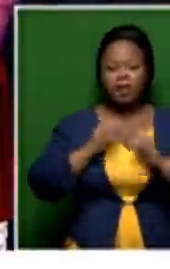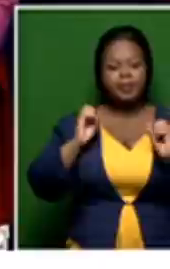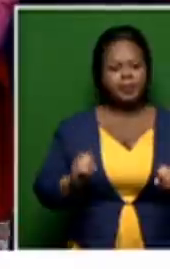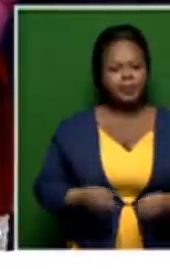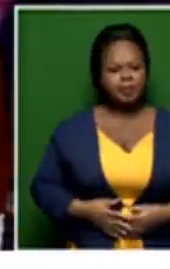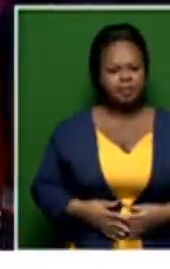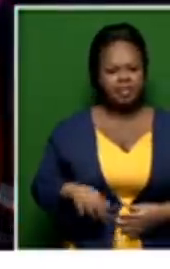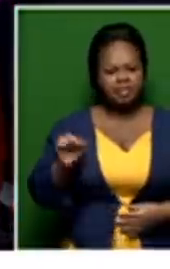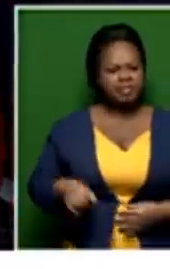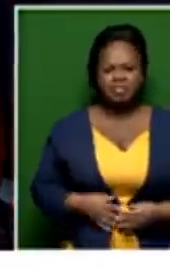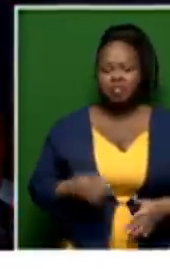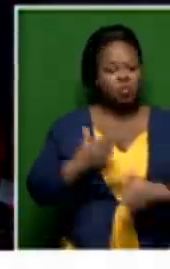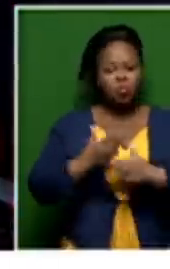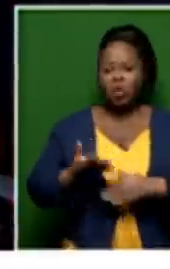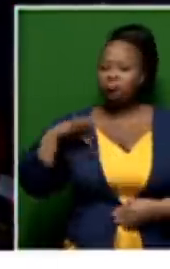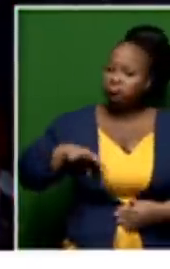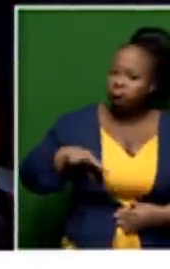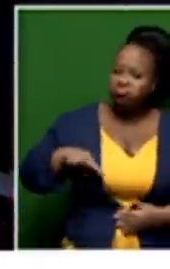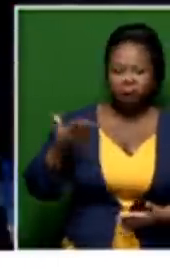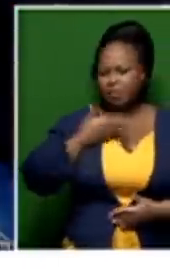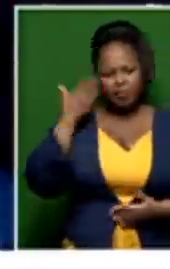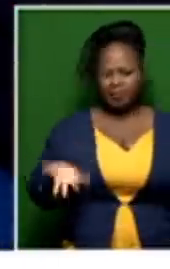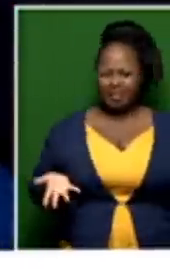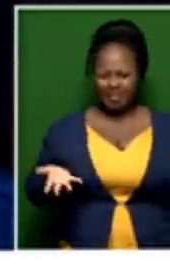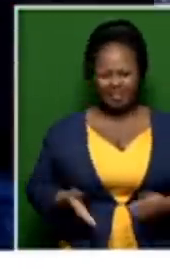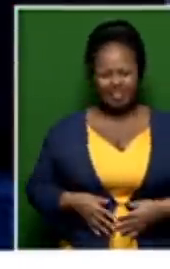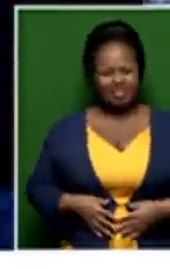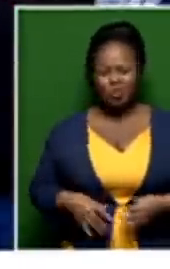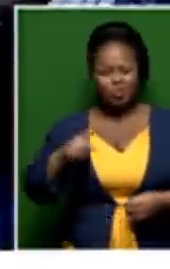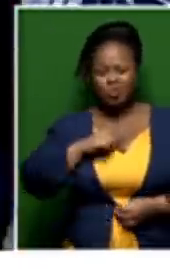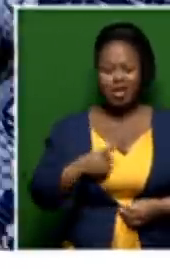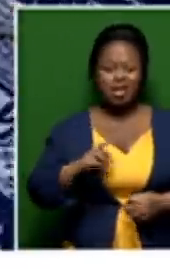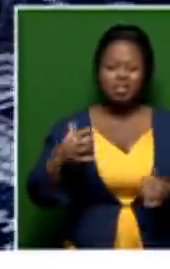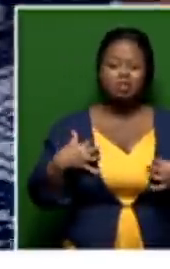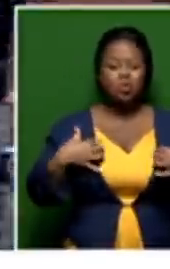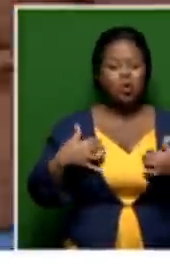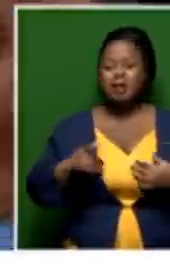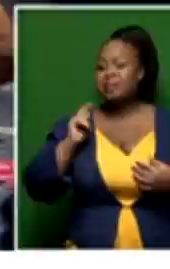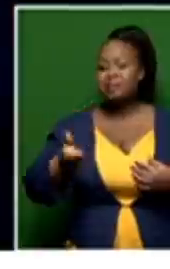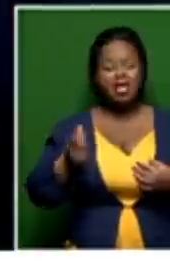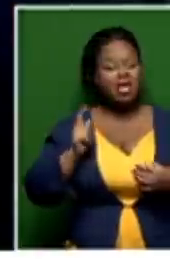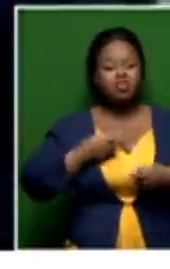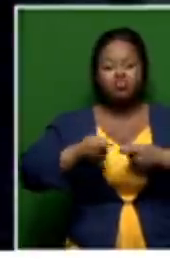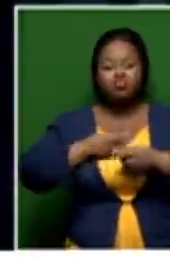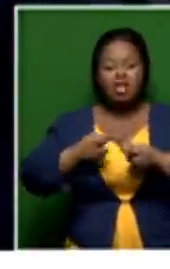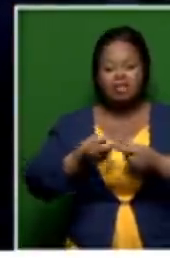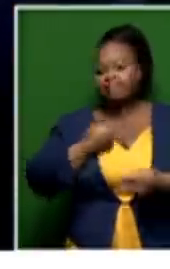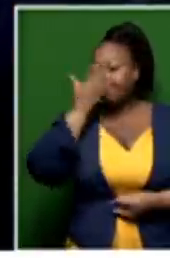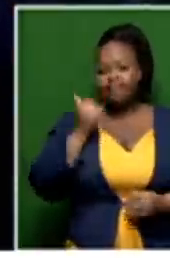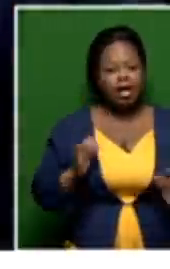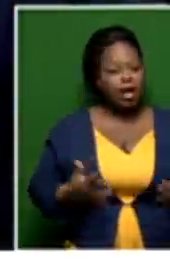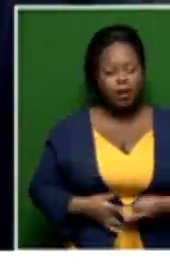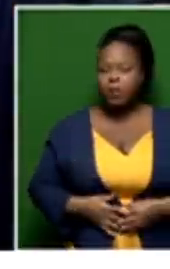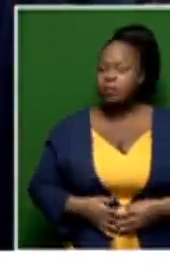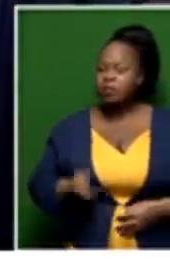And obviously, no work, no pay. You heard some of them say they're worried about how they're going to be able to pay their rent.